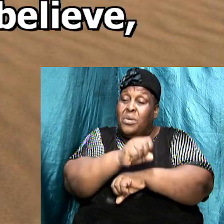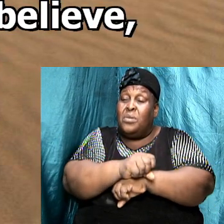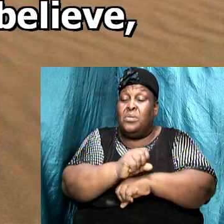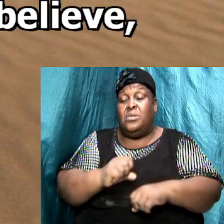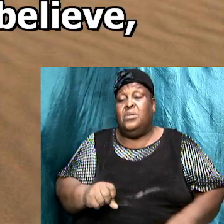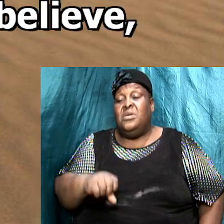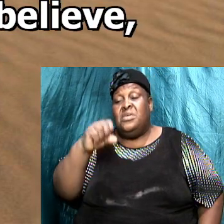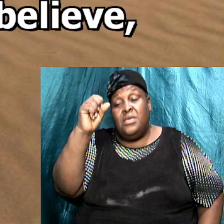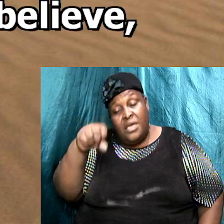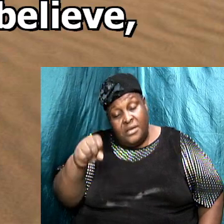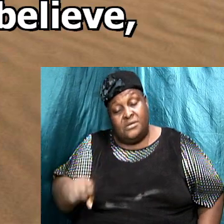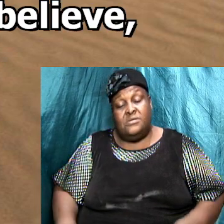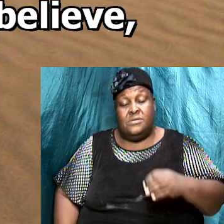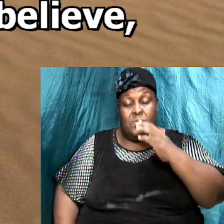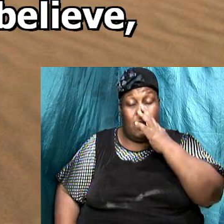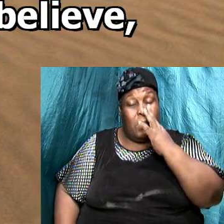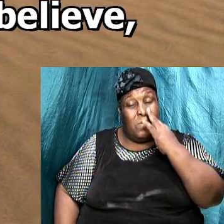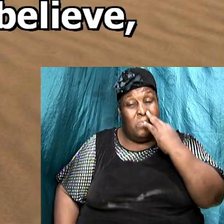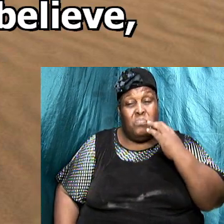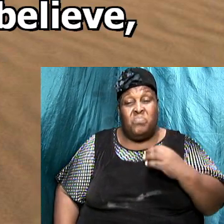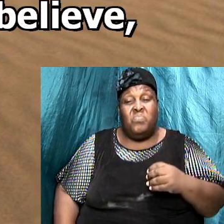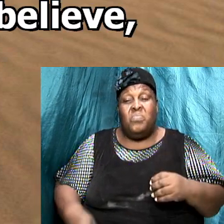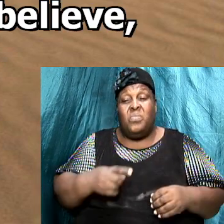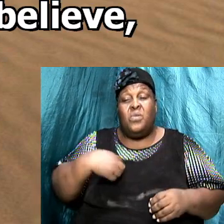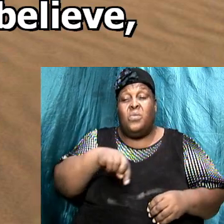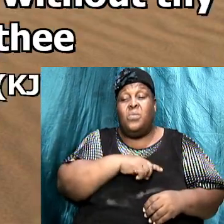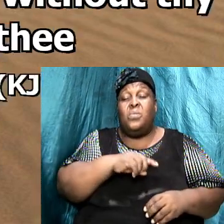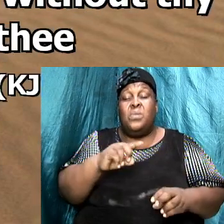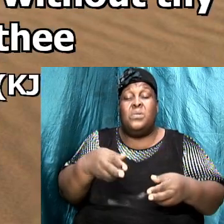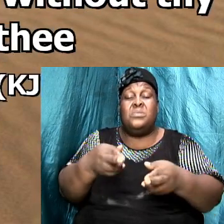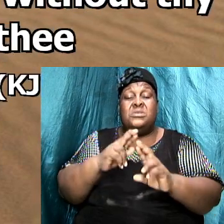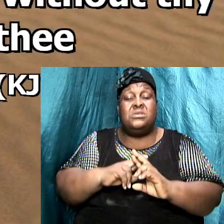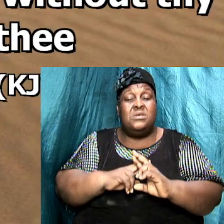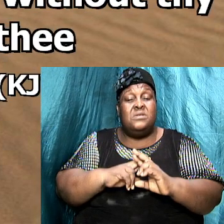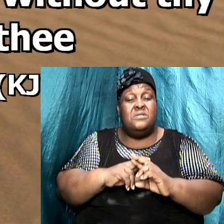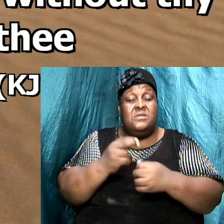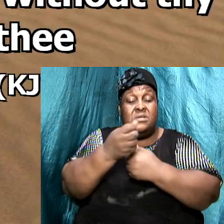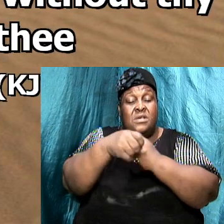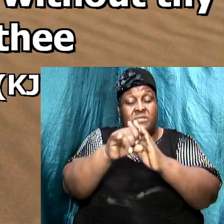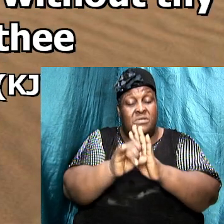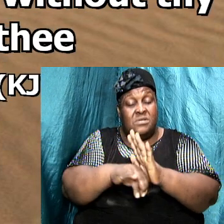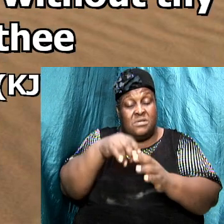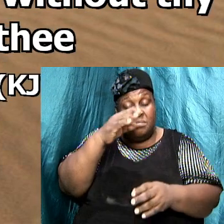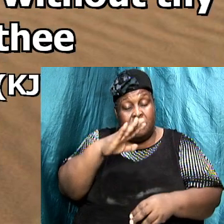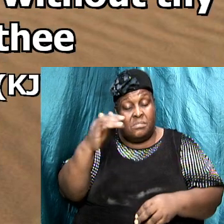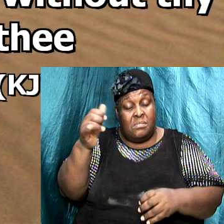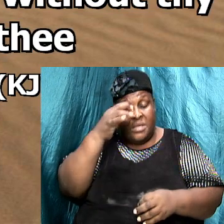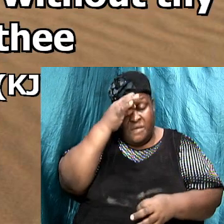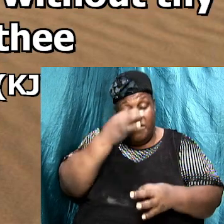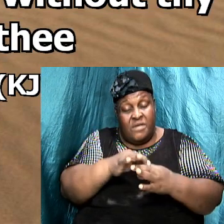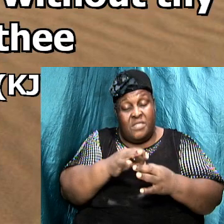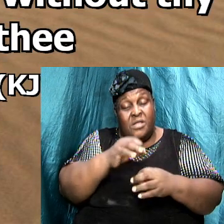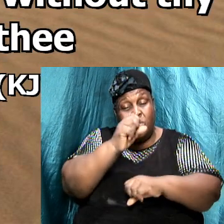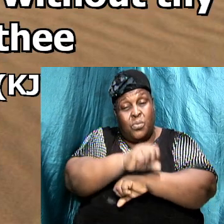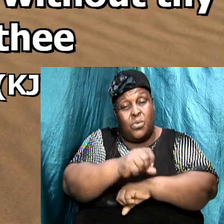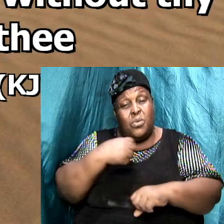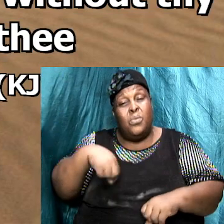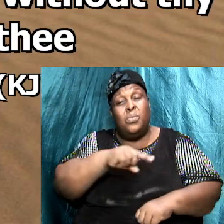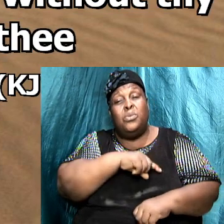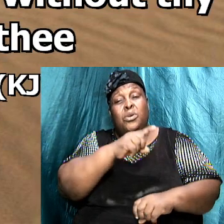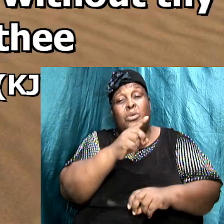Yes, we access the salvation by faith. And the works that we